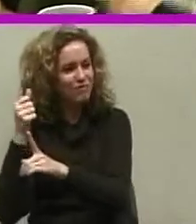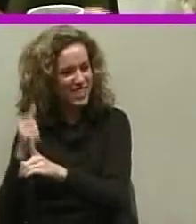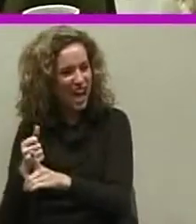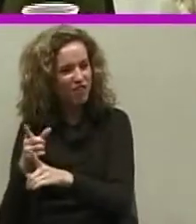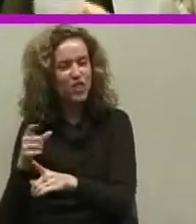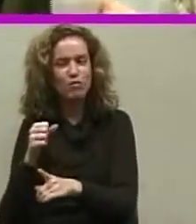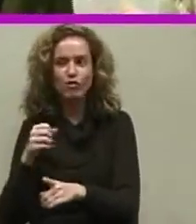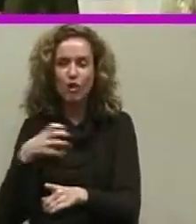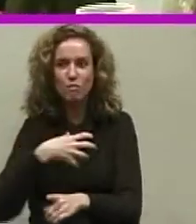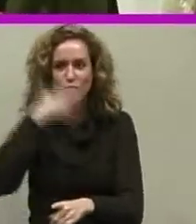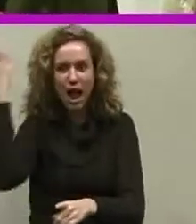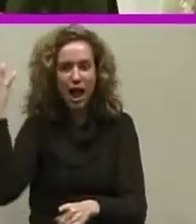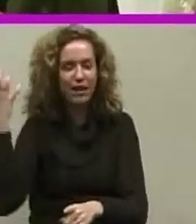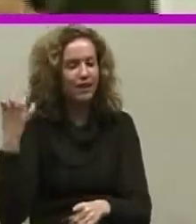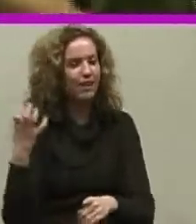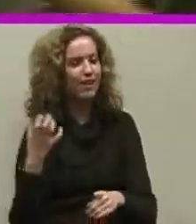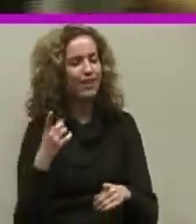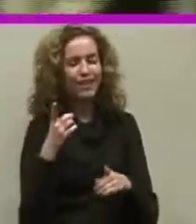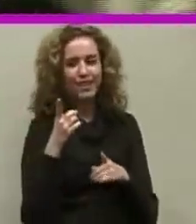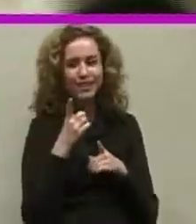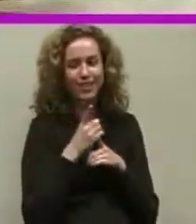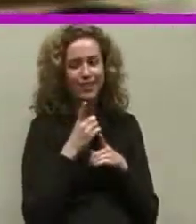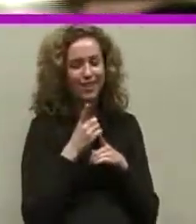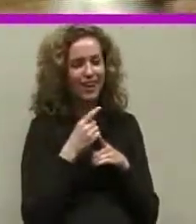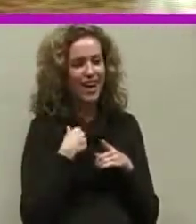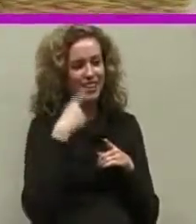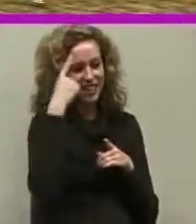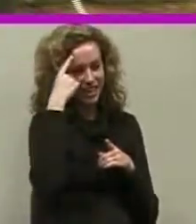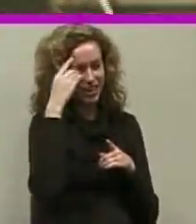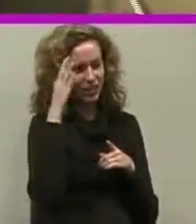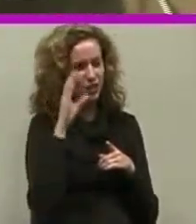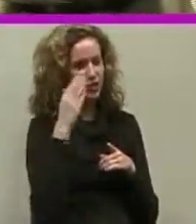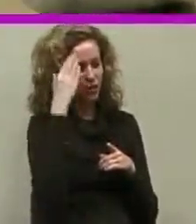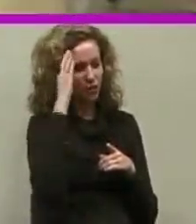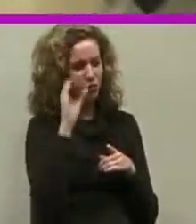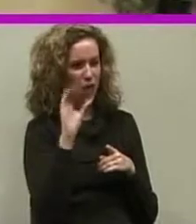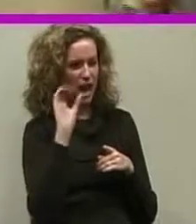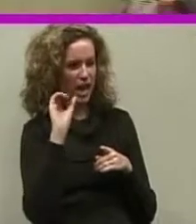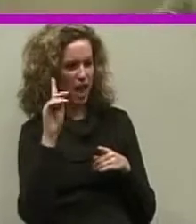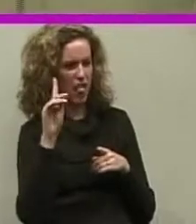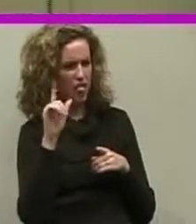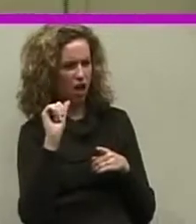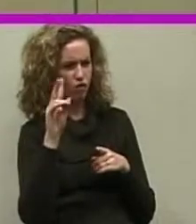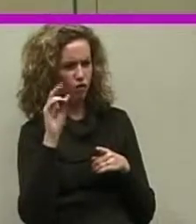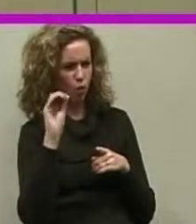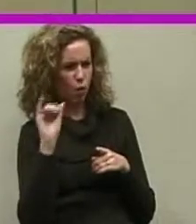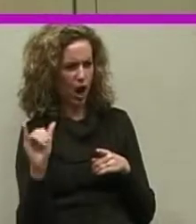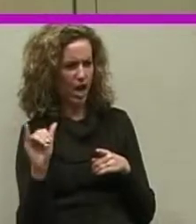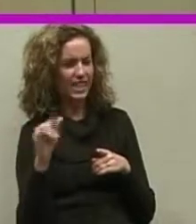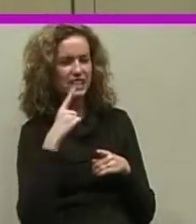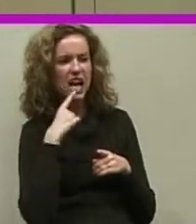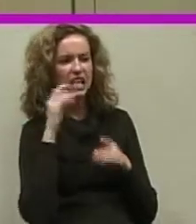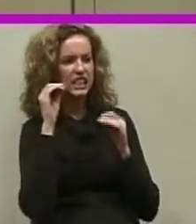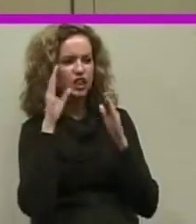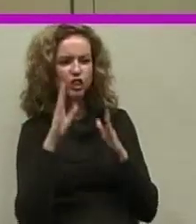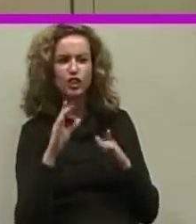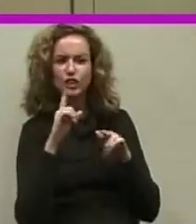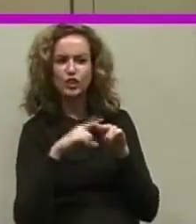Yeah, I always think, that Rick Lavoie talks about the fact that teachers who use rhetorical questions should be, get kids that they